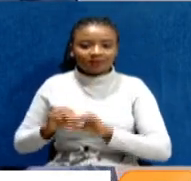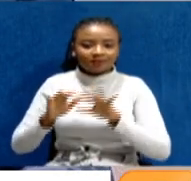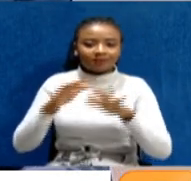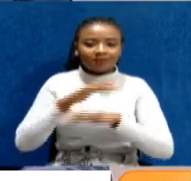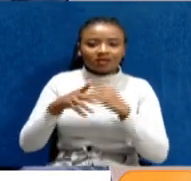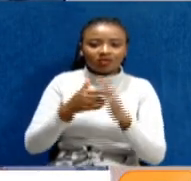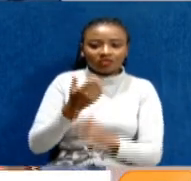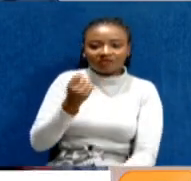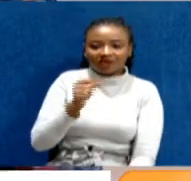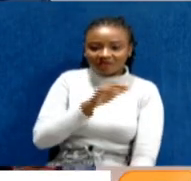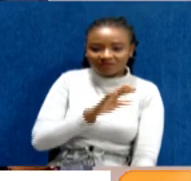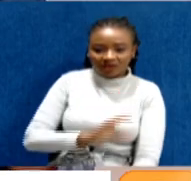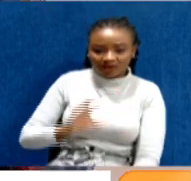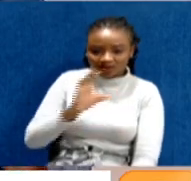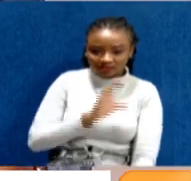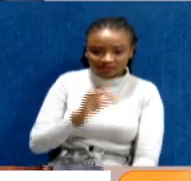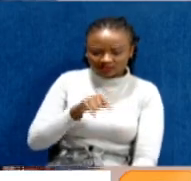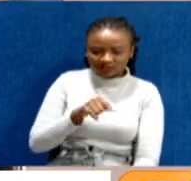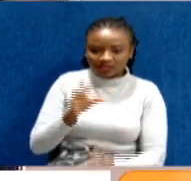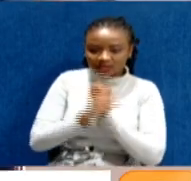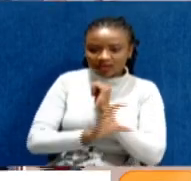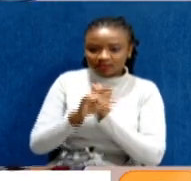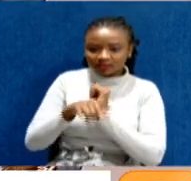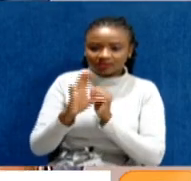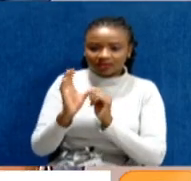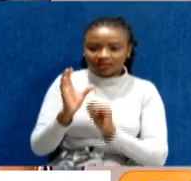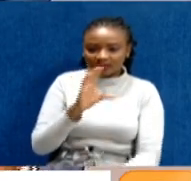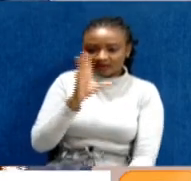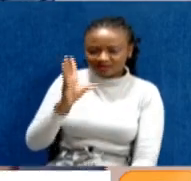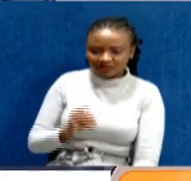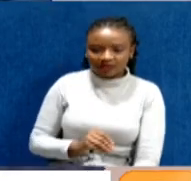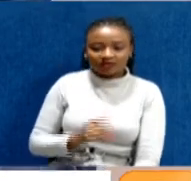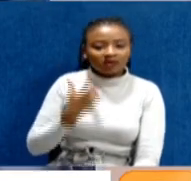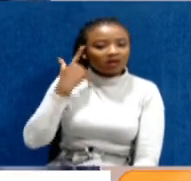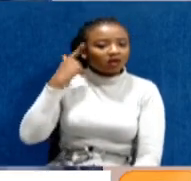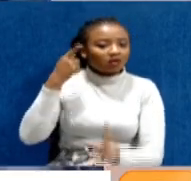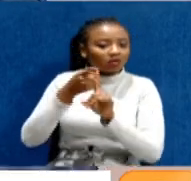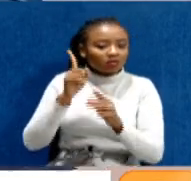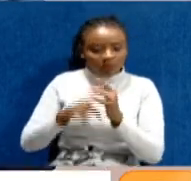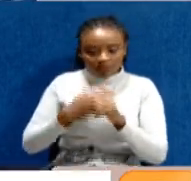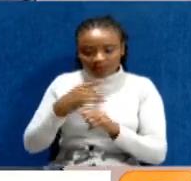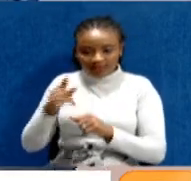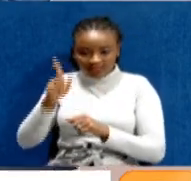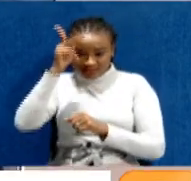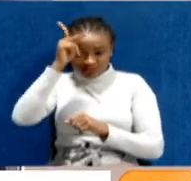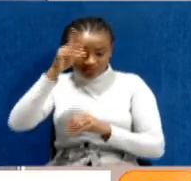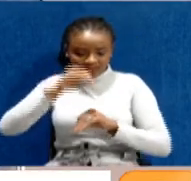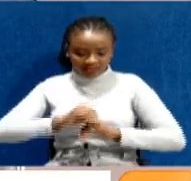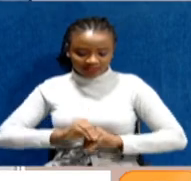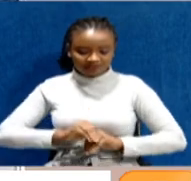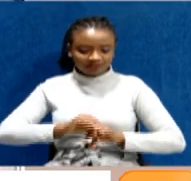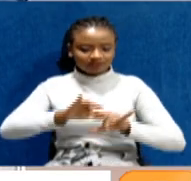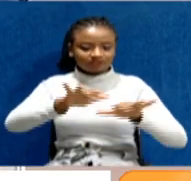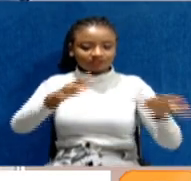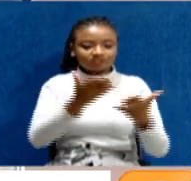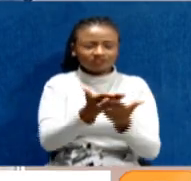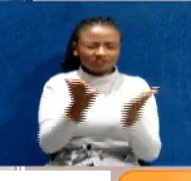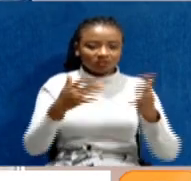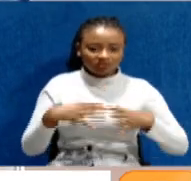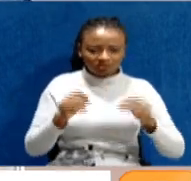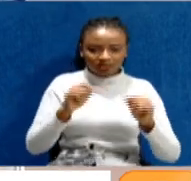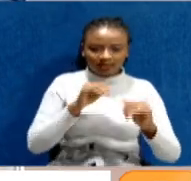five regions of Africa to ensure that the knowledge in the area of organic agriculture is made available and in forms that we can actually reach